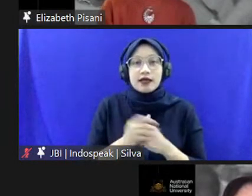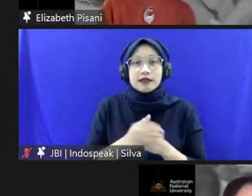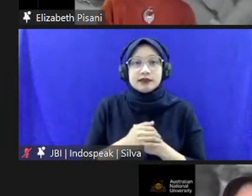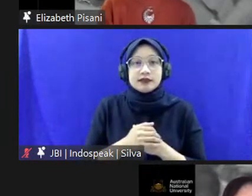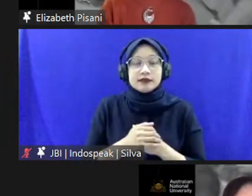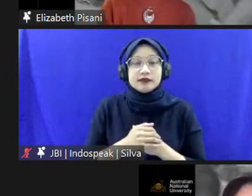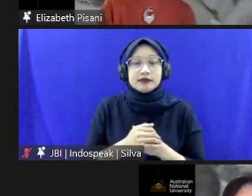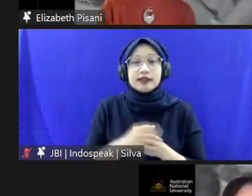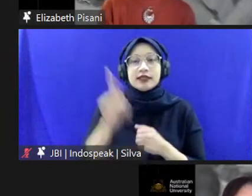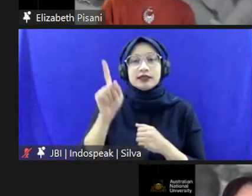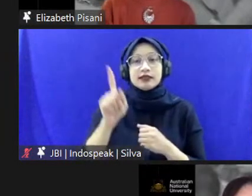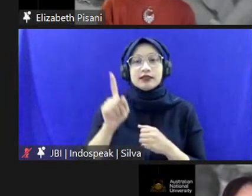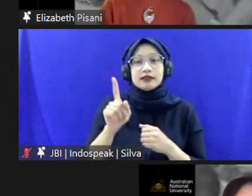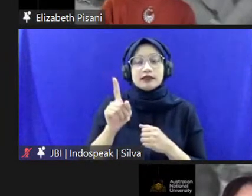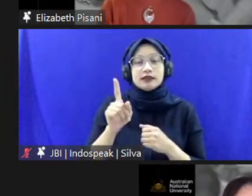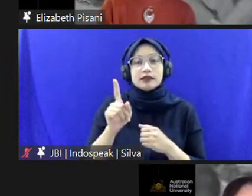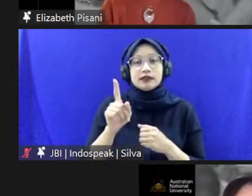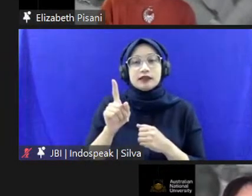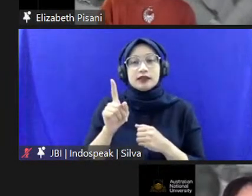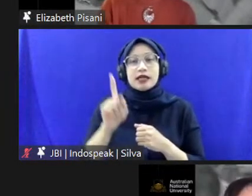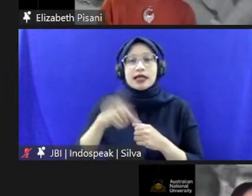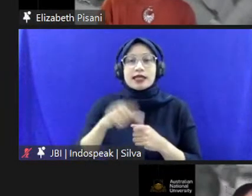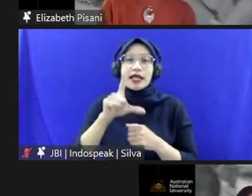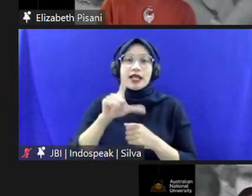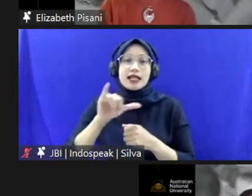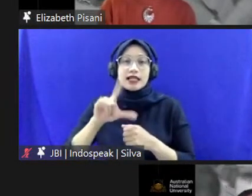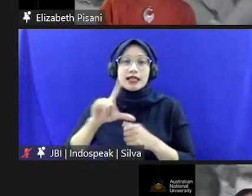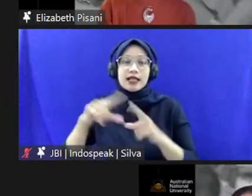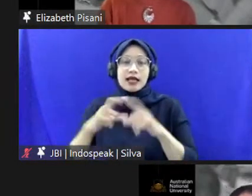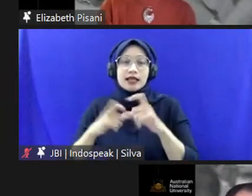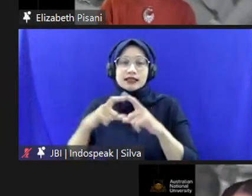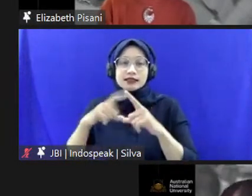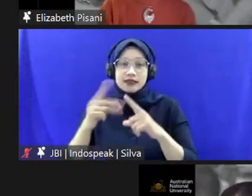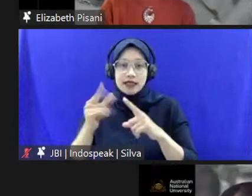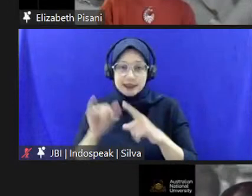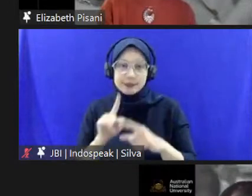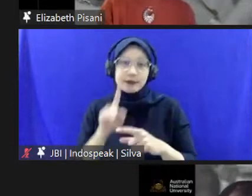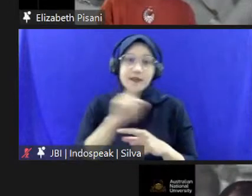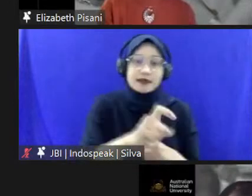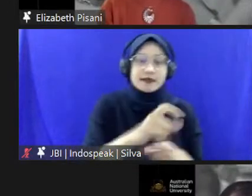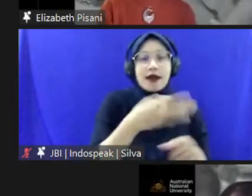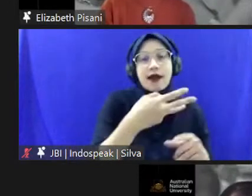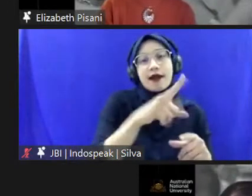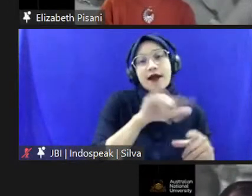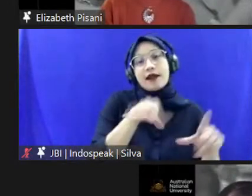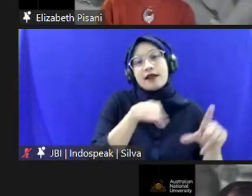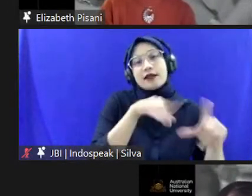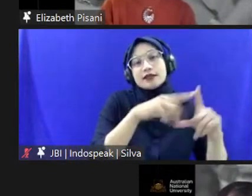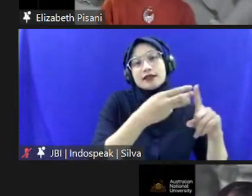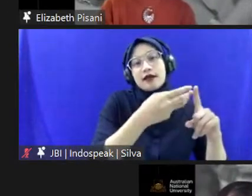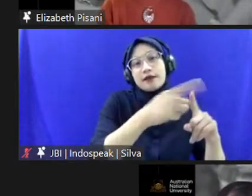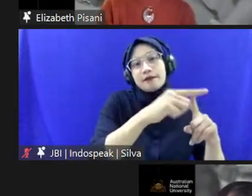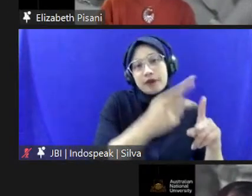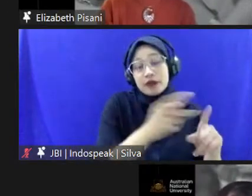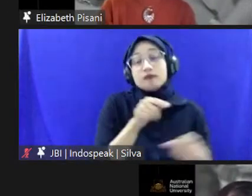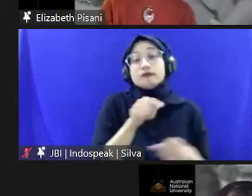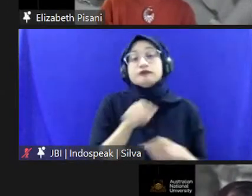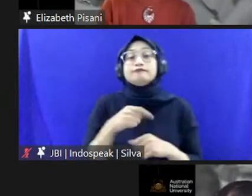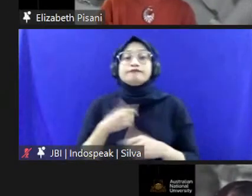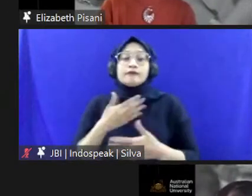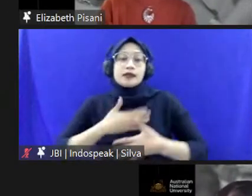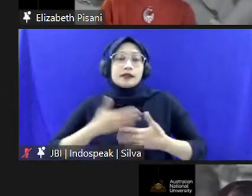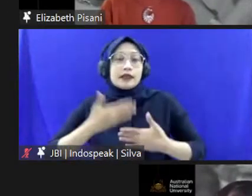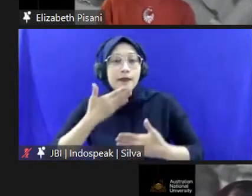Ibu Elizabeth from Lila Sari. Thank you so much, Elizabeth, for your very excellent presentation. I enjoyed so much. I would